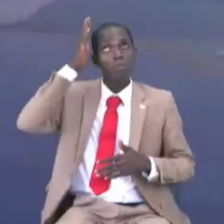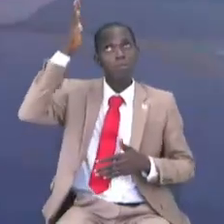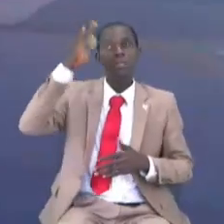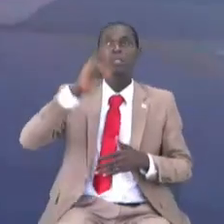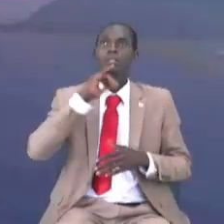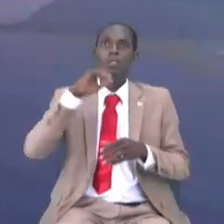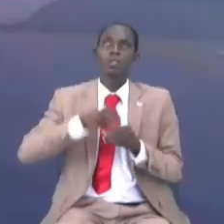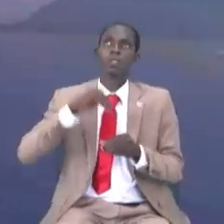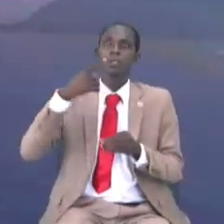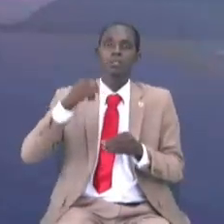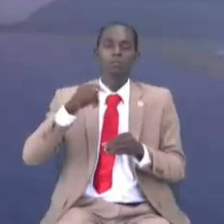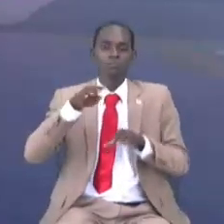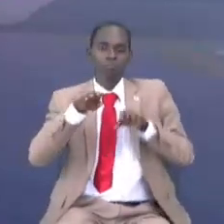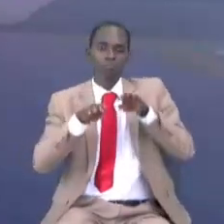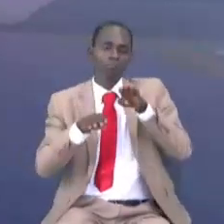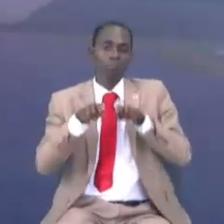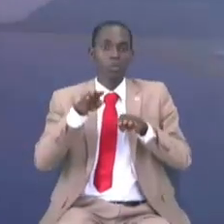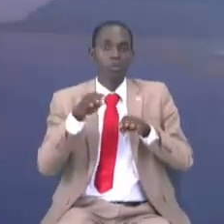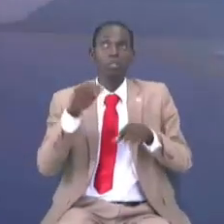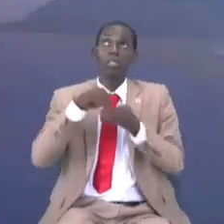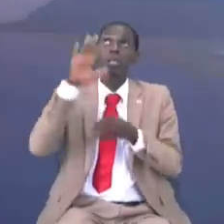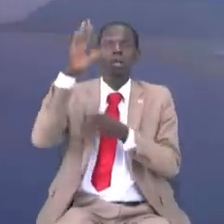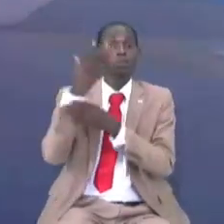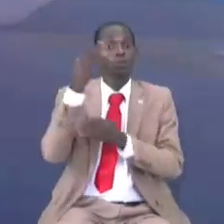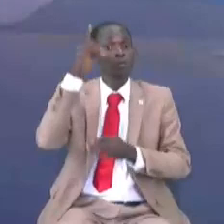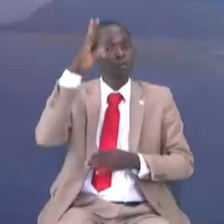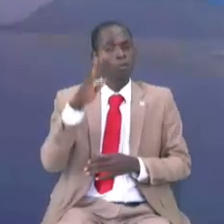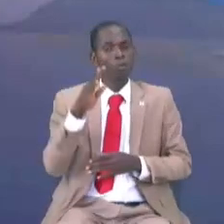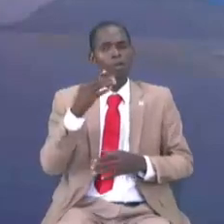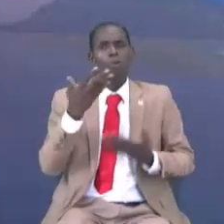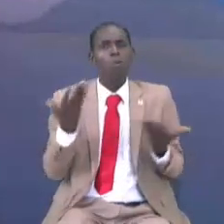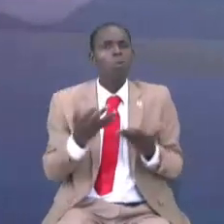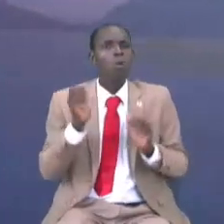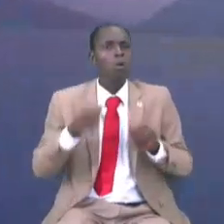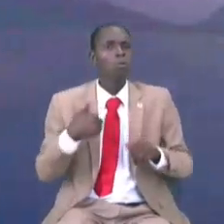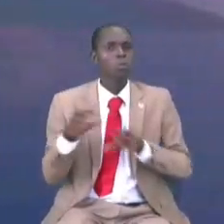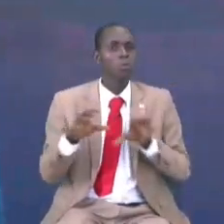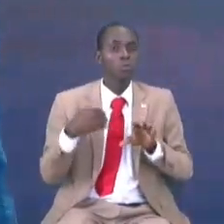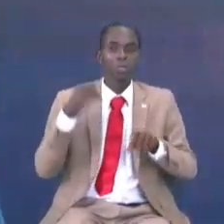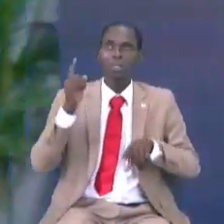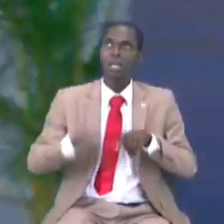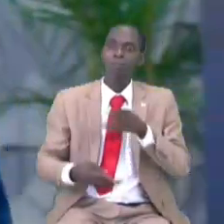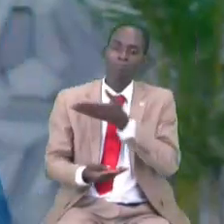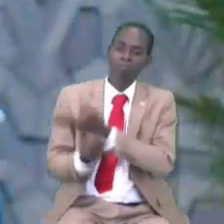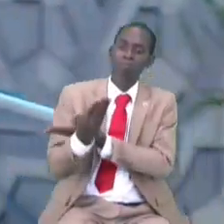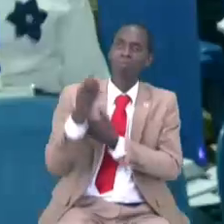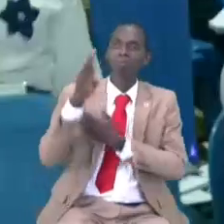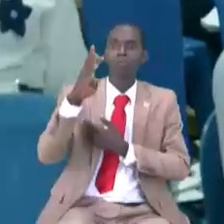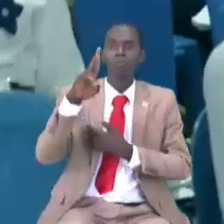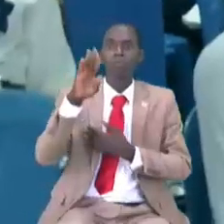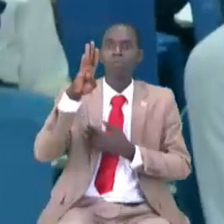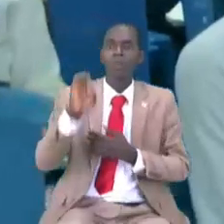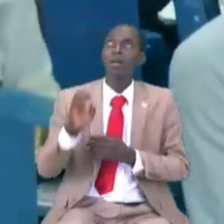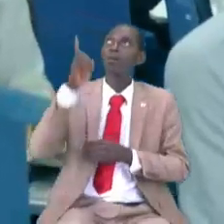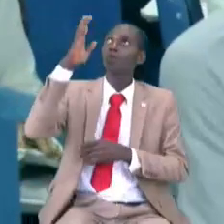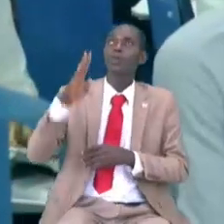do? We cannot give him money. He doesn't spend earthly currency in heaven. What can we do? We cannot build house